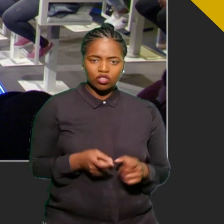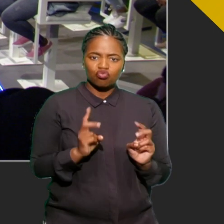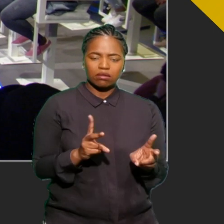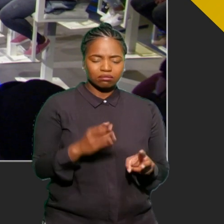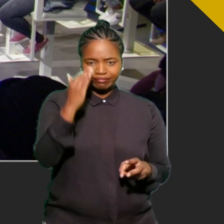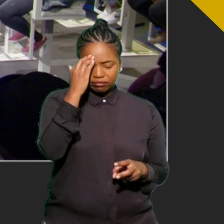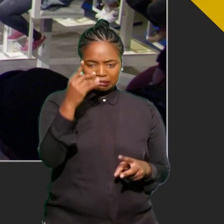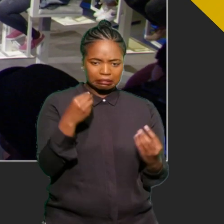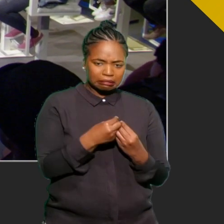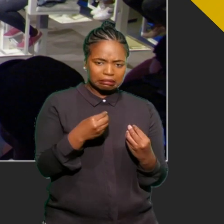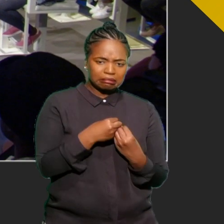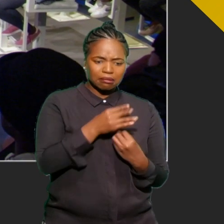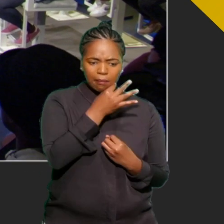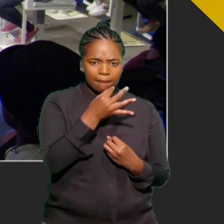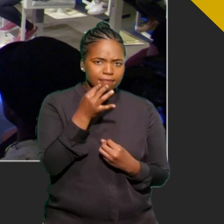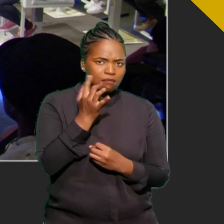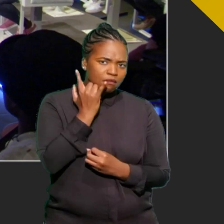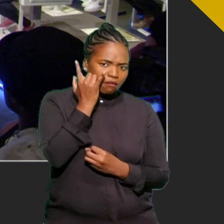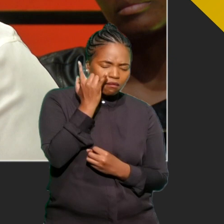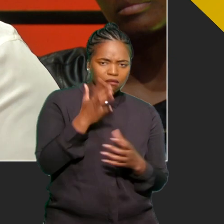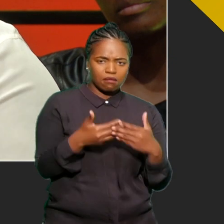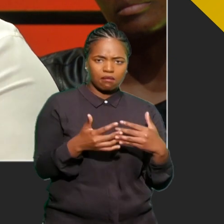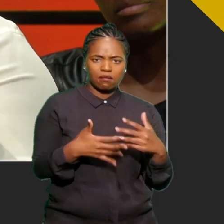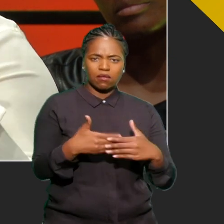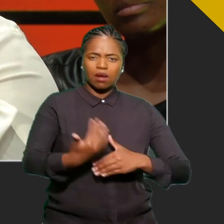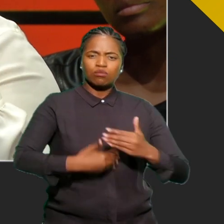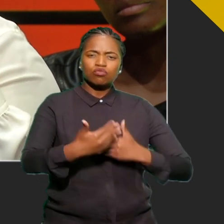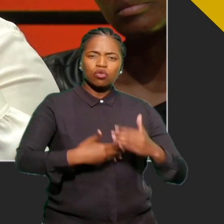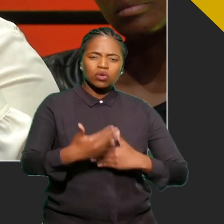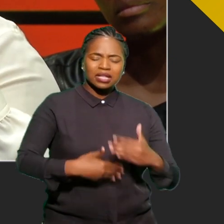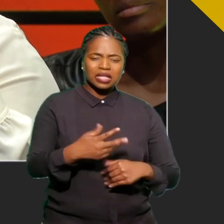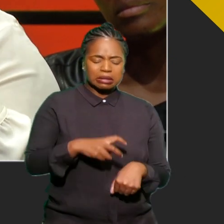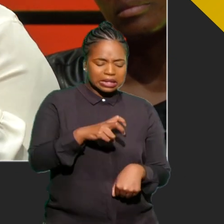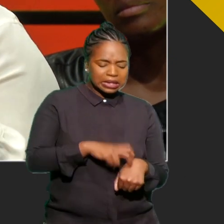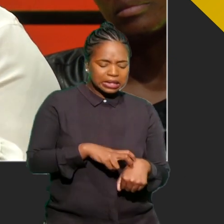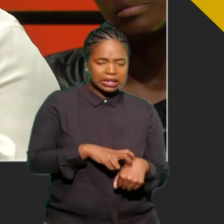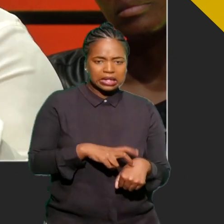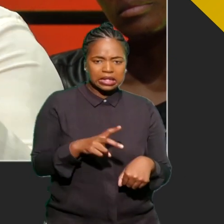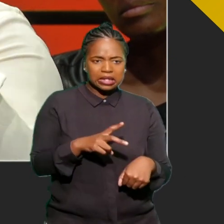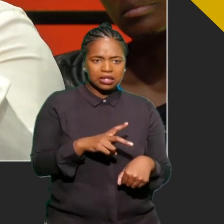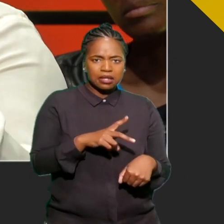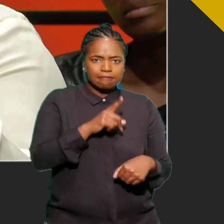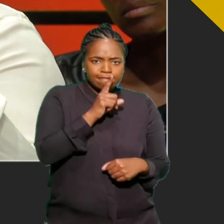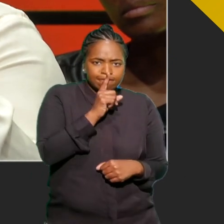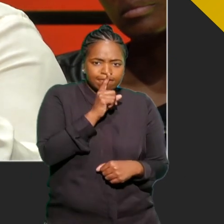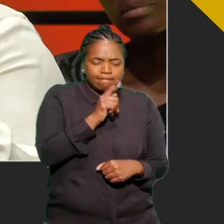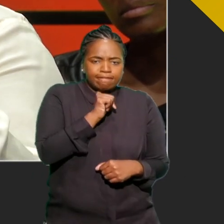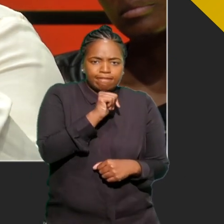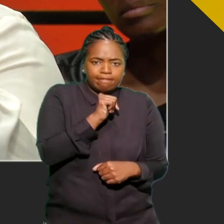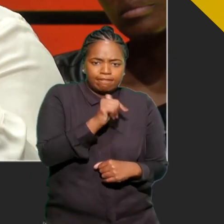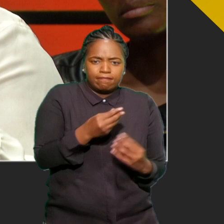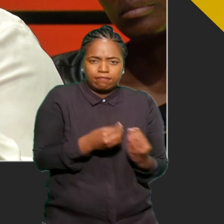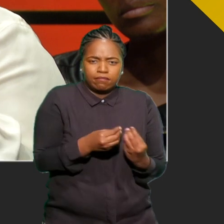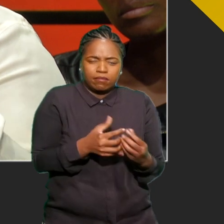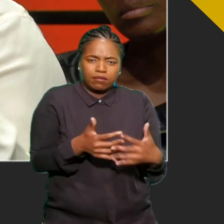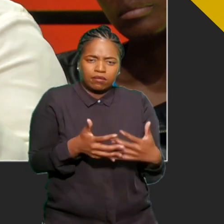know, it's considered something sacred. It's considered a process that, you know, you need to keep, you know, sacred as well, you know,